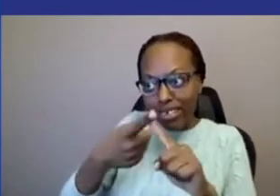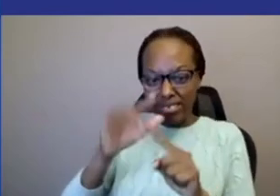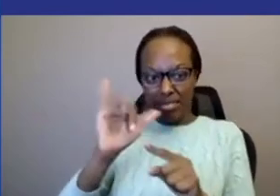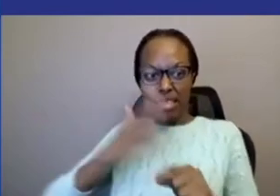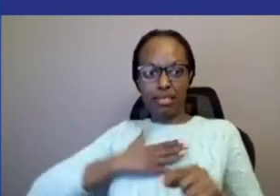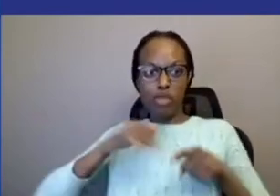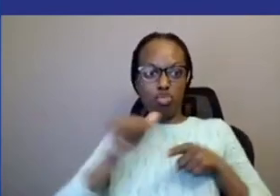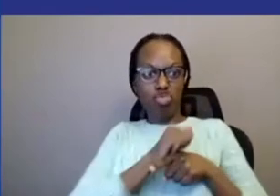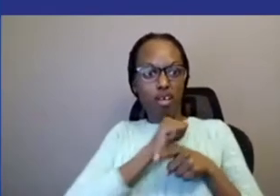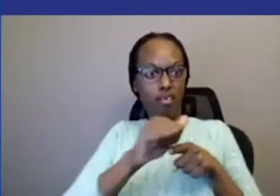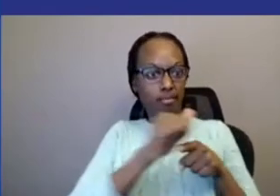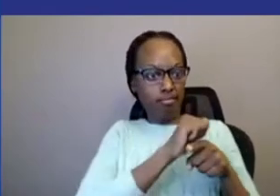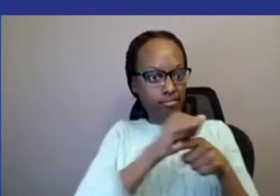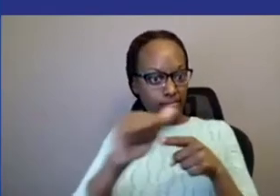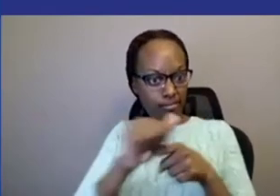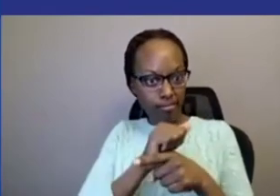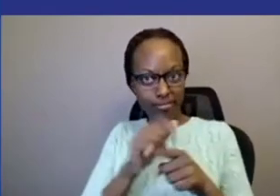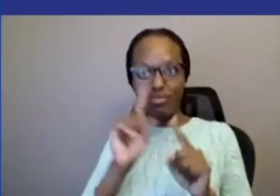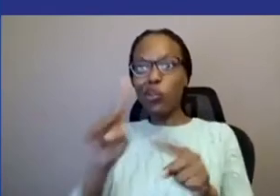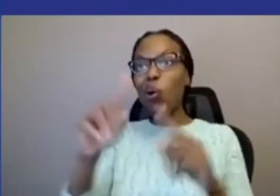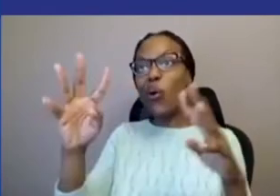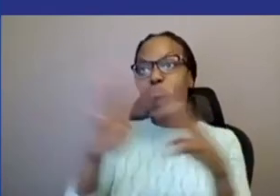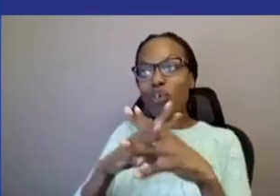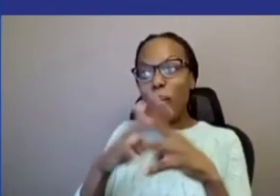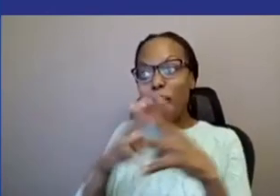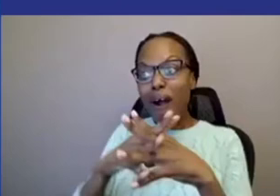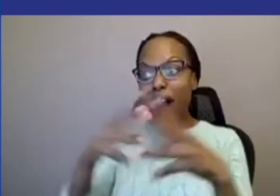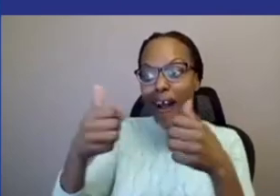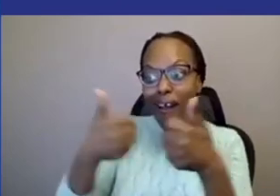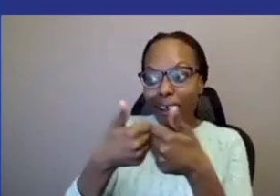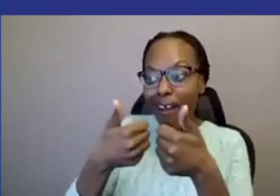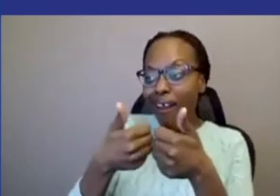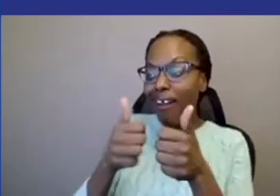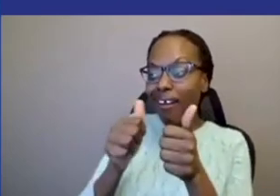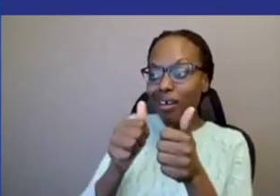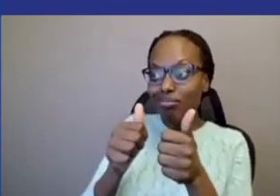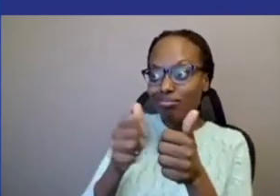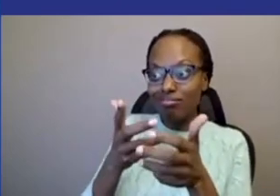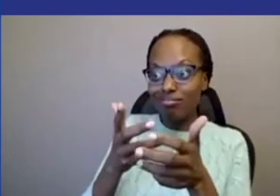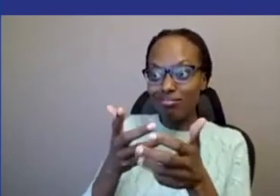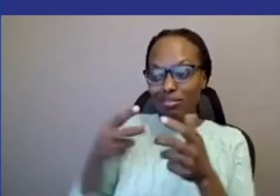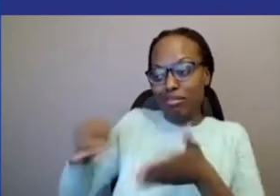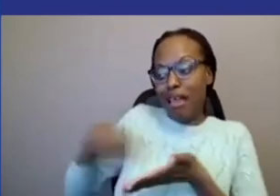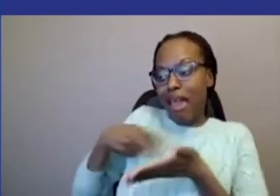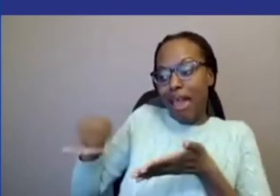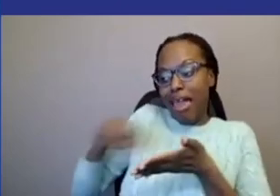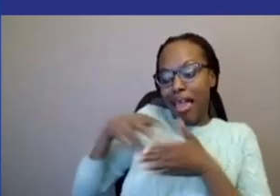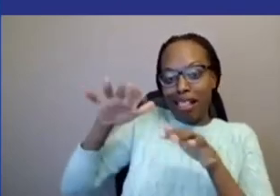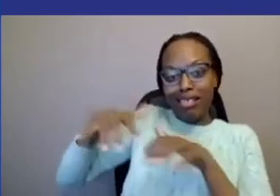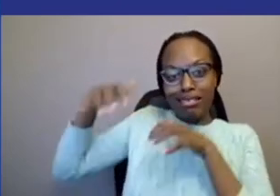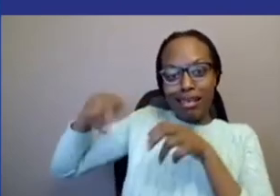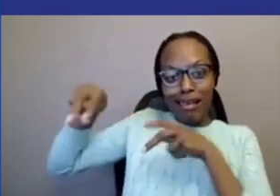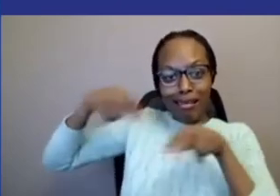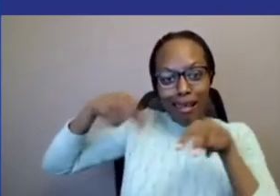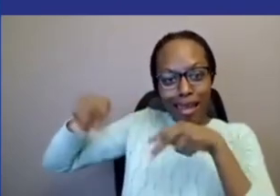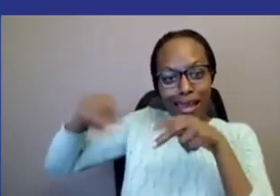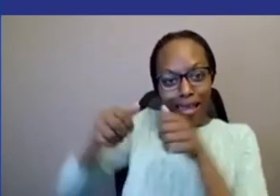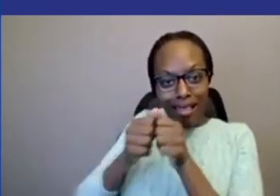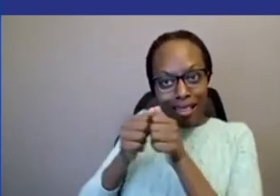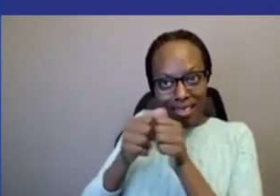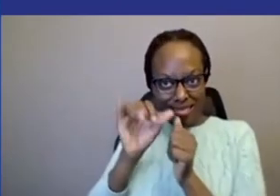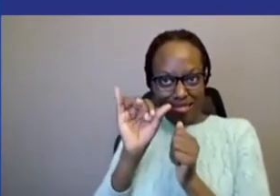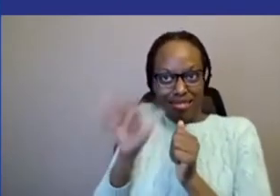know, at the football game while the game was happening, you know. So I